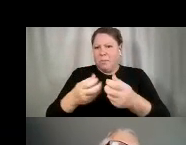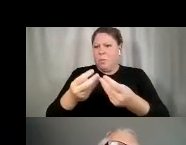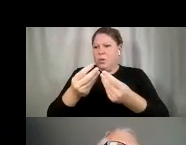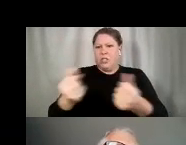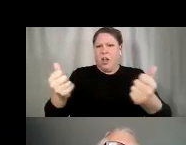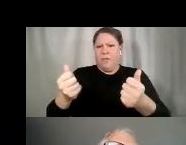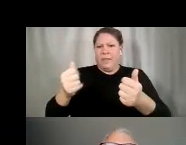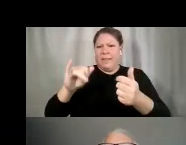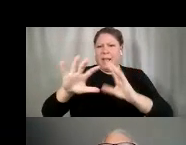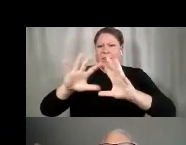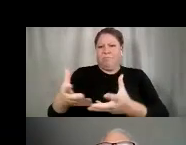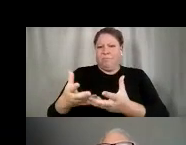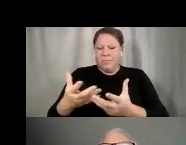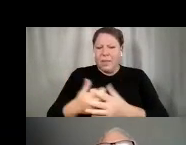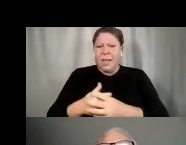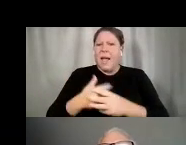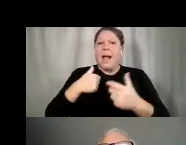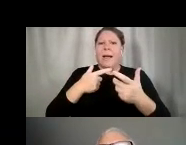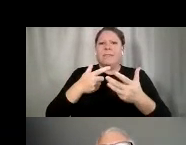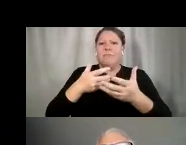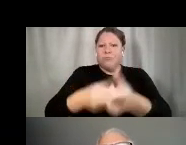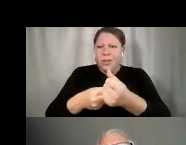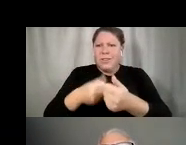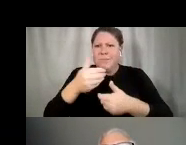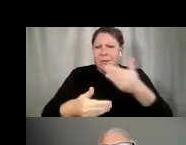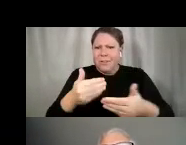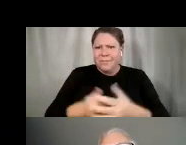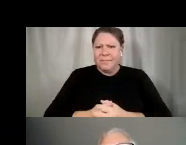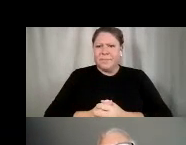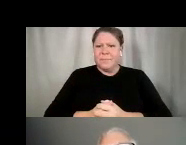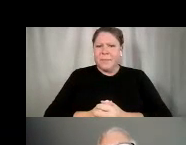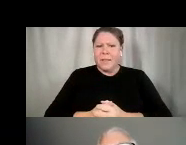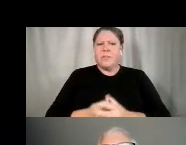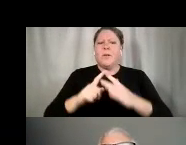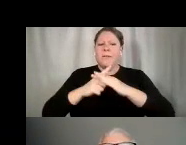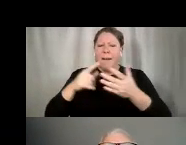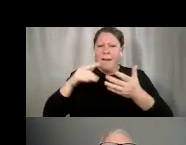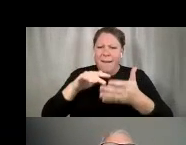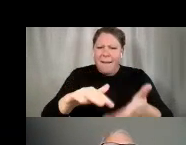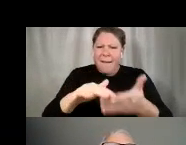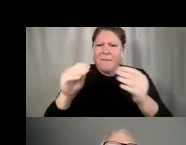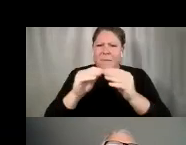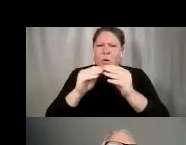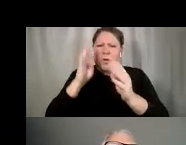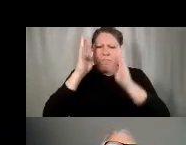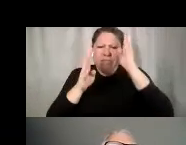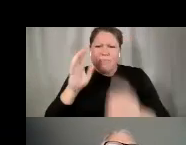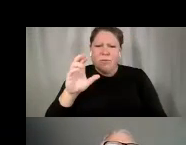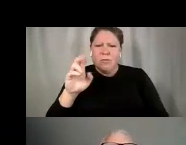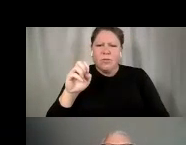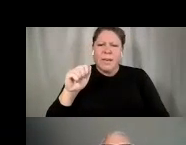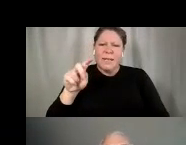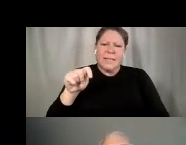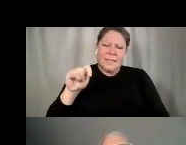to trust the process. As I've been going through and studying more about creativity, I'm starting to learn more about